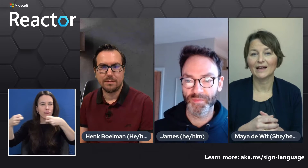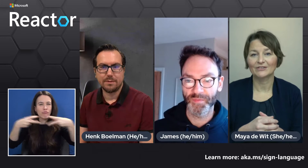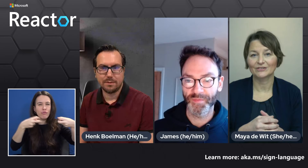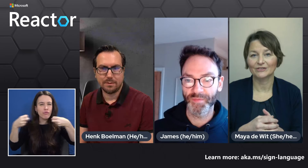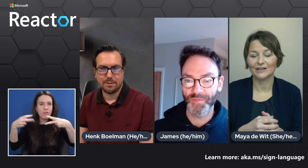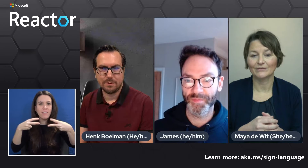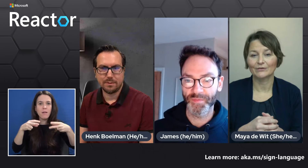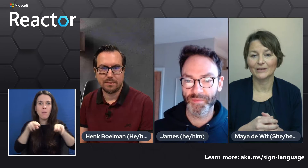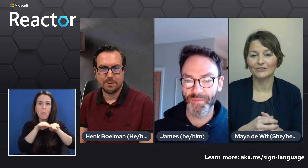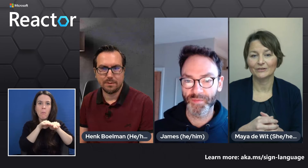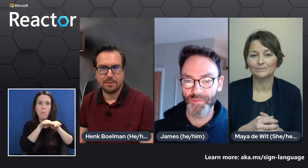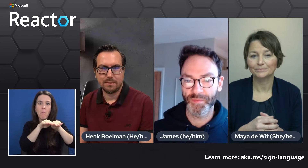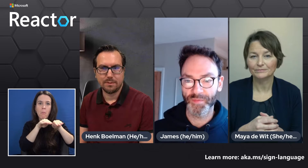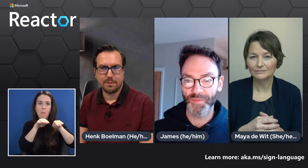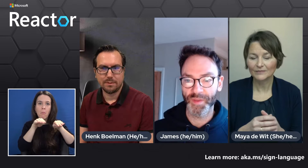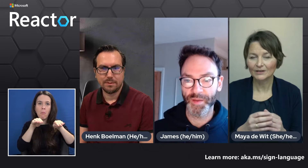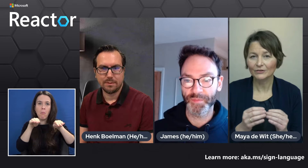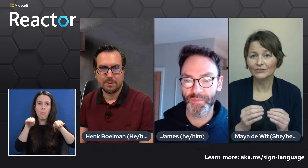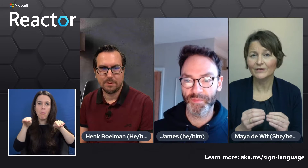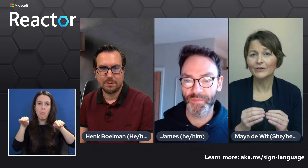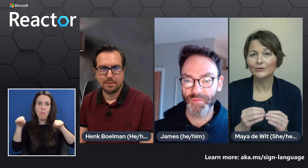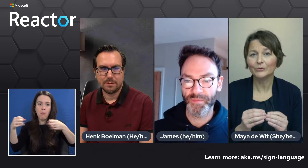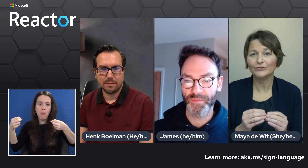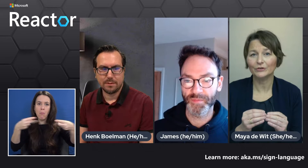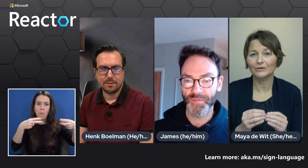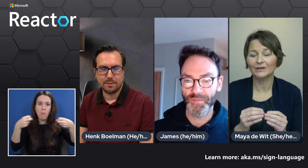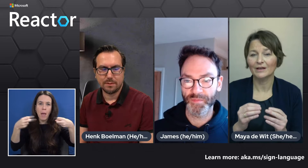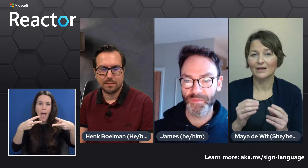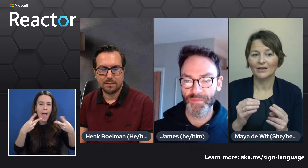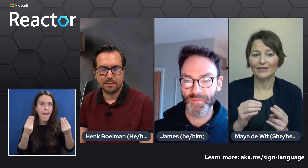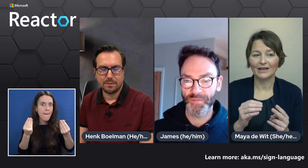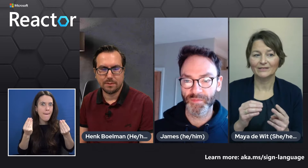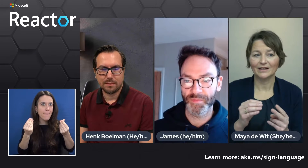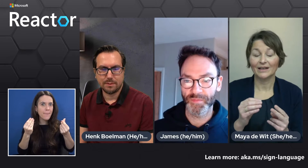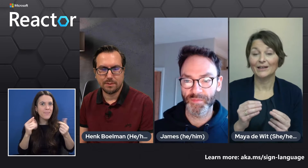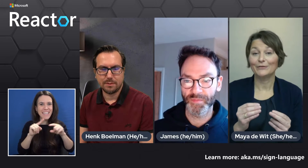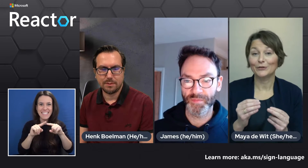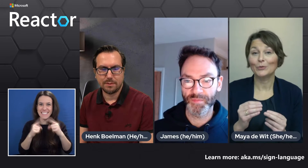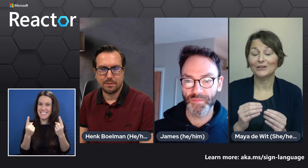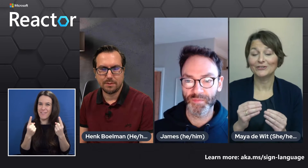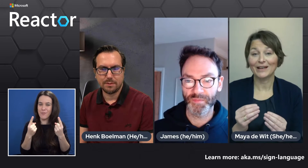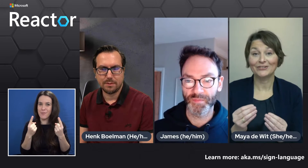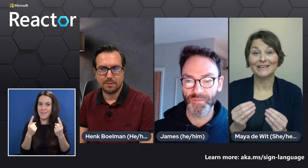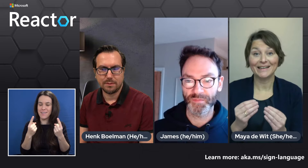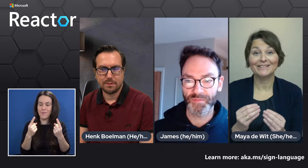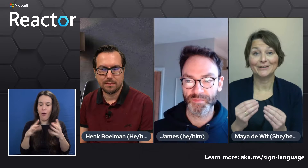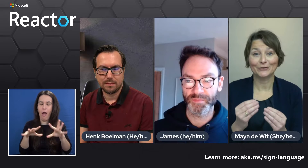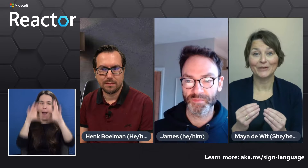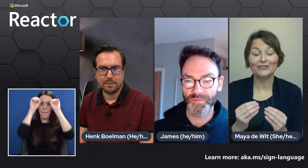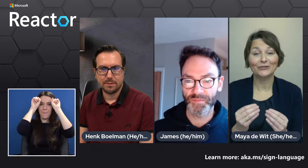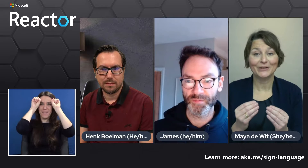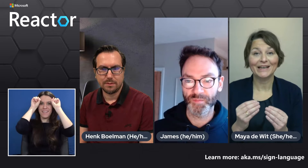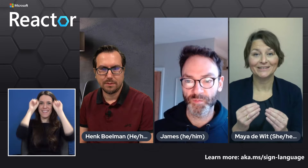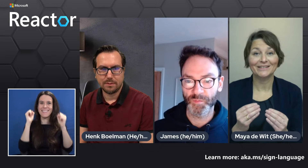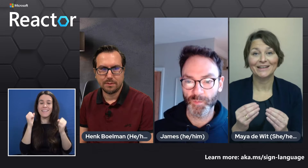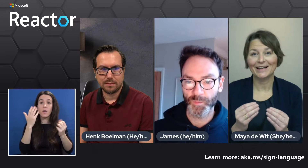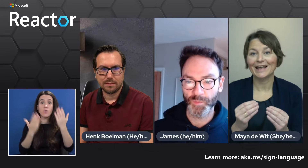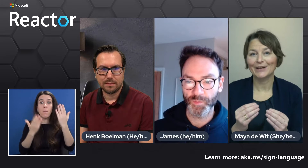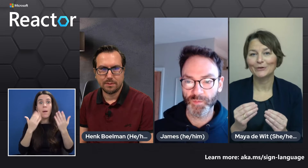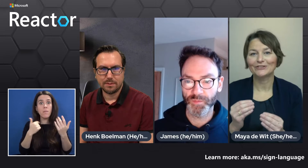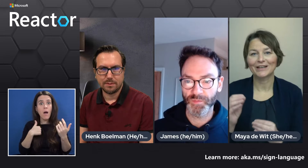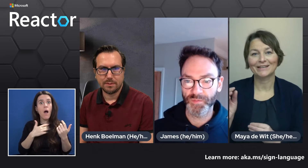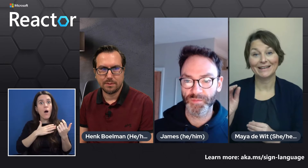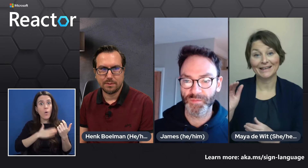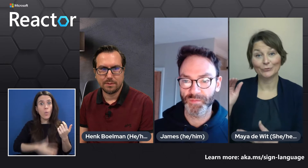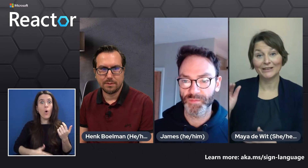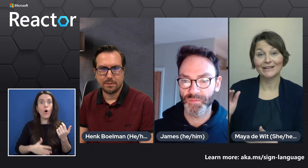of accessing information. So it's very crucial that if you want to actually get the information, you get it in a